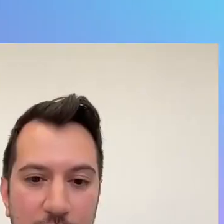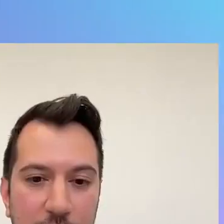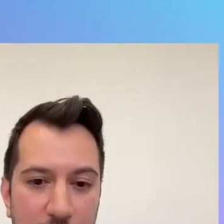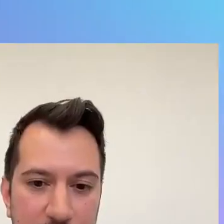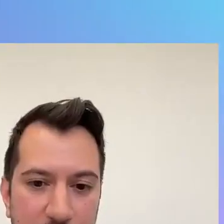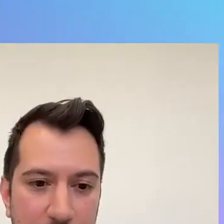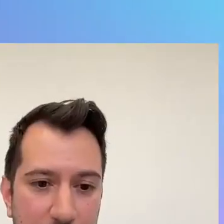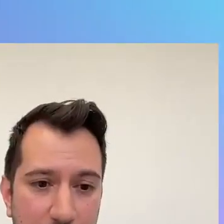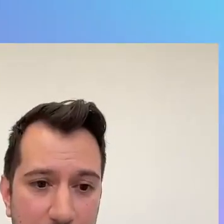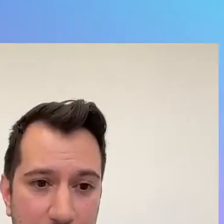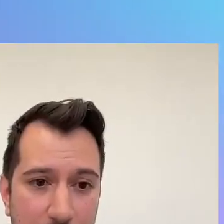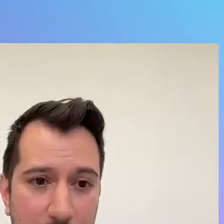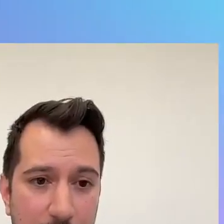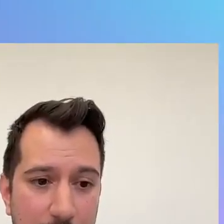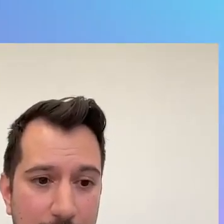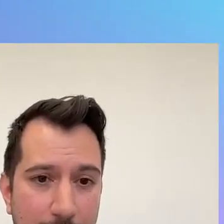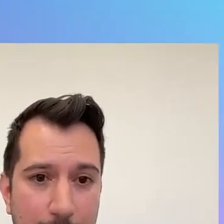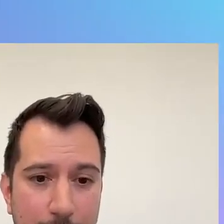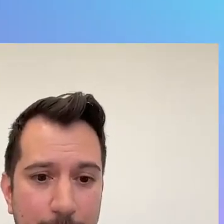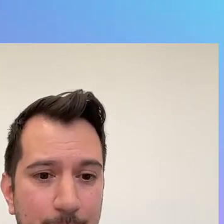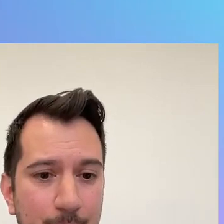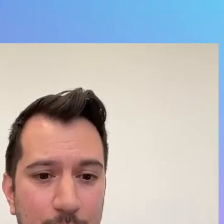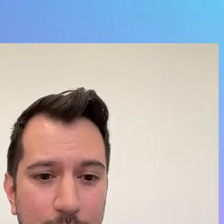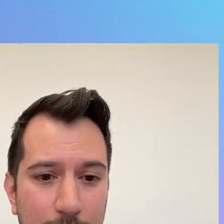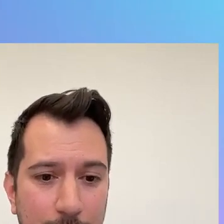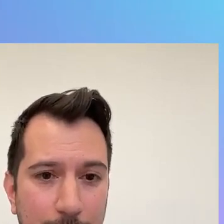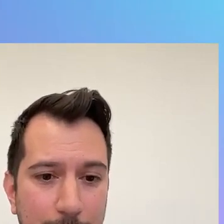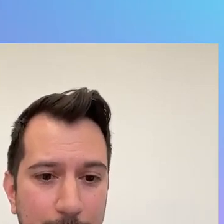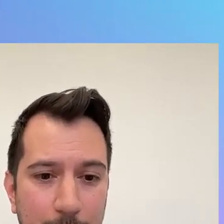Paul, am I looking good on time?